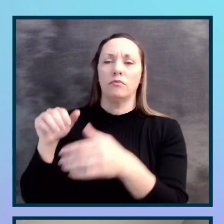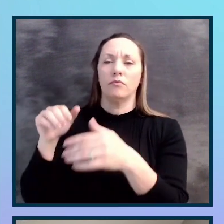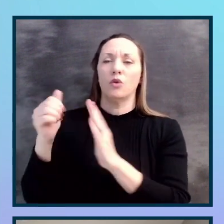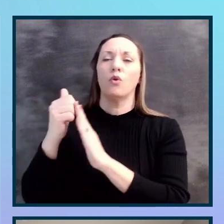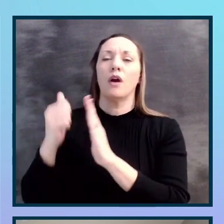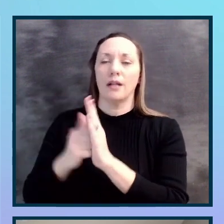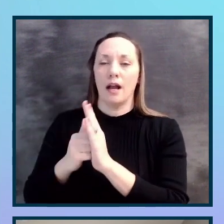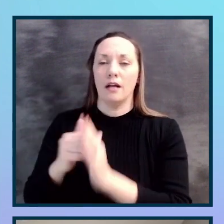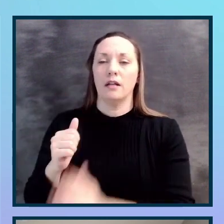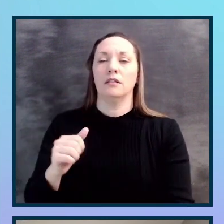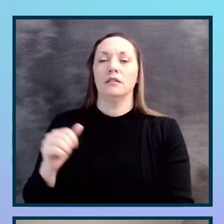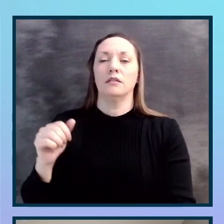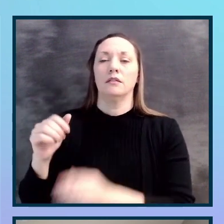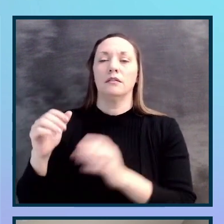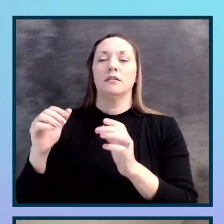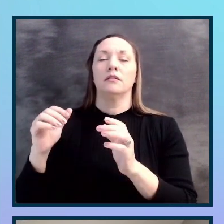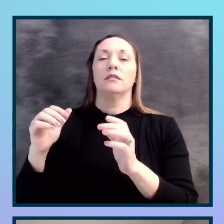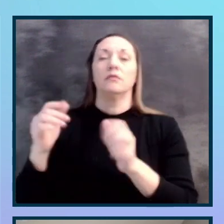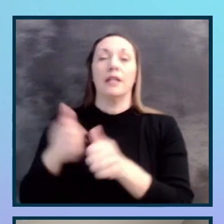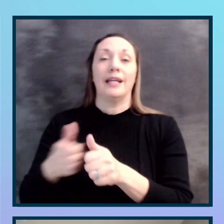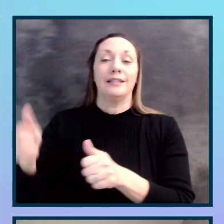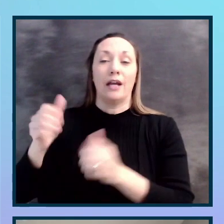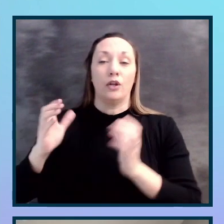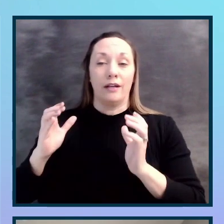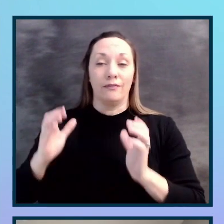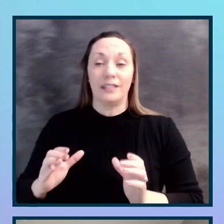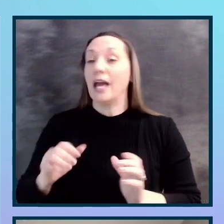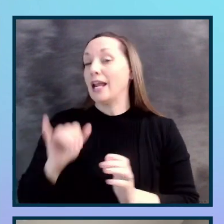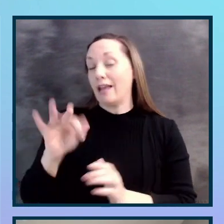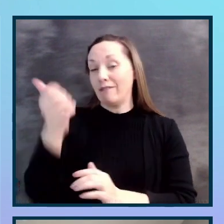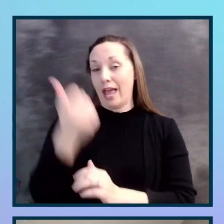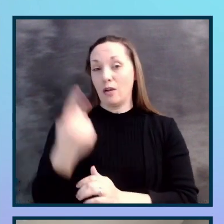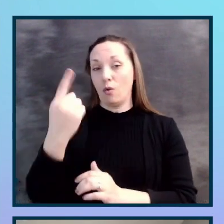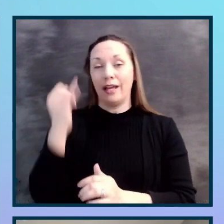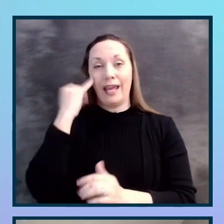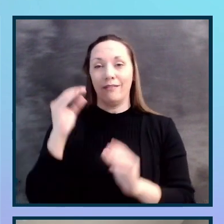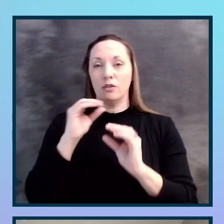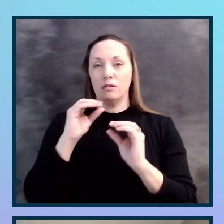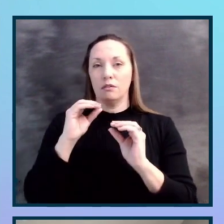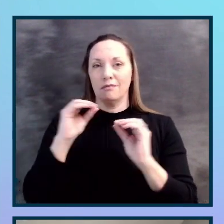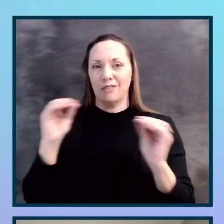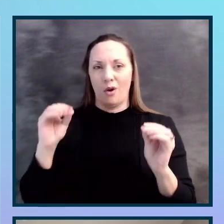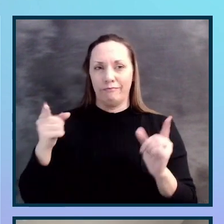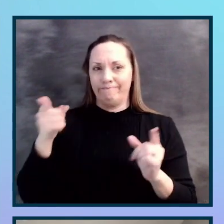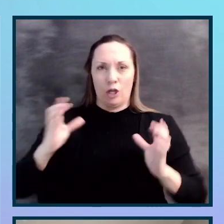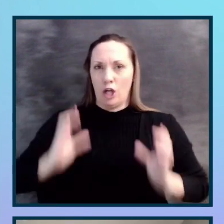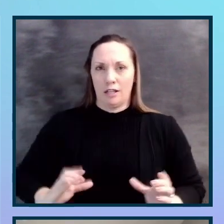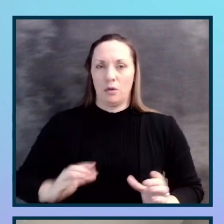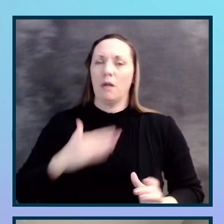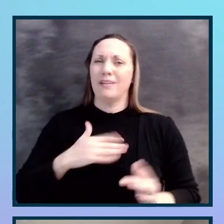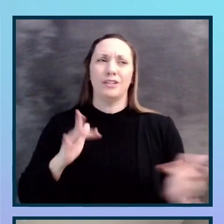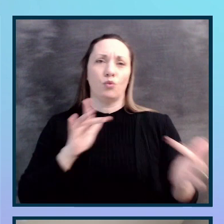additional information about any of the things that you see here. And if anyone is not a DevTools customer, feel free to reach out